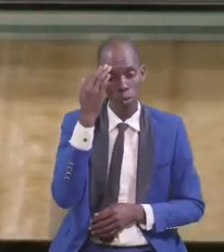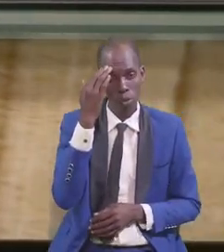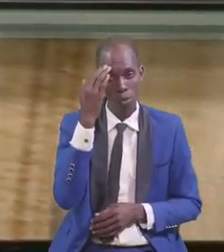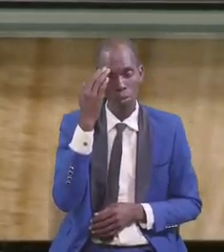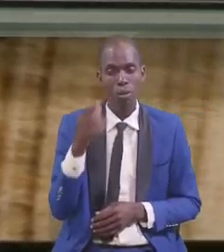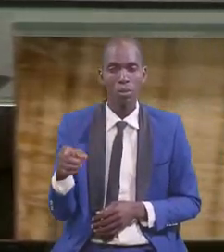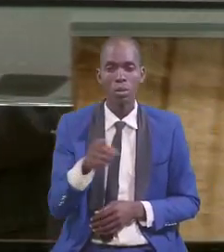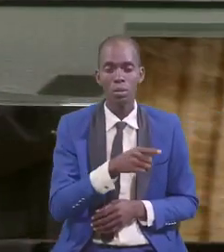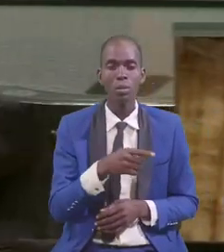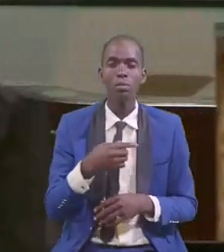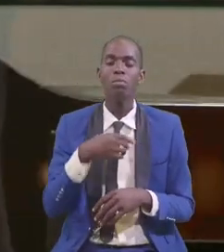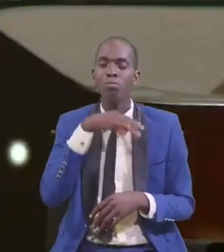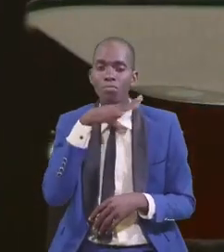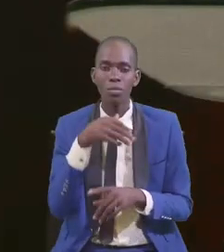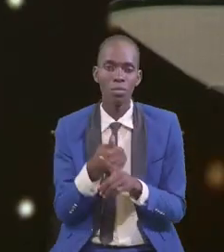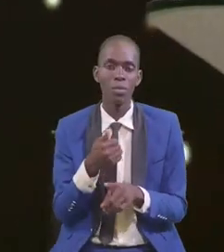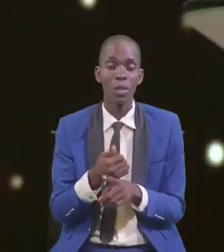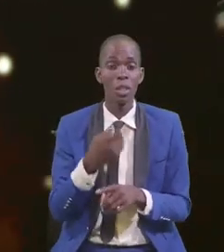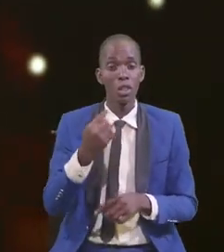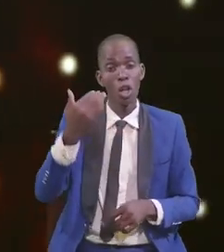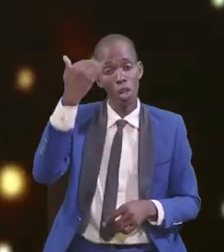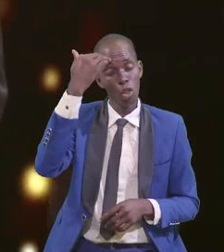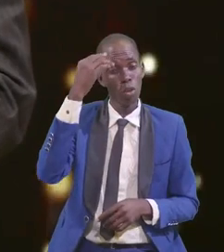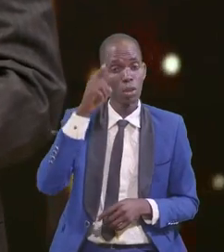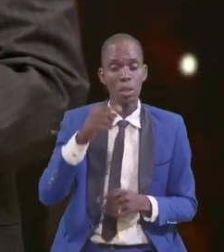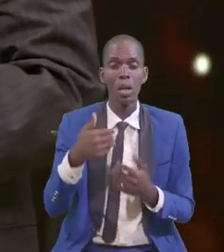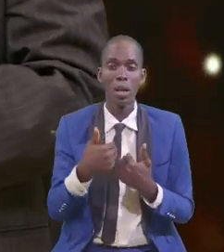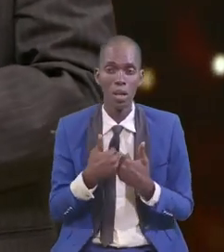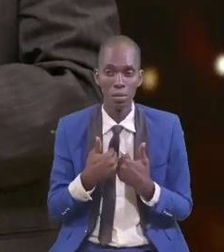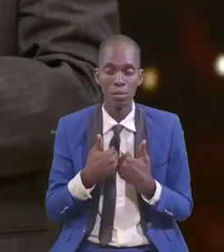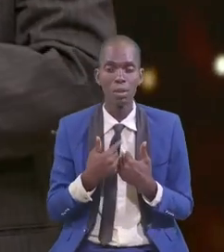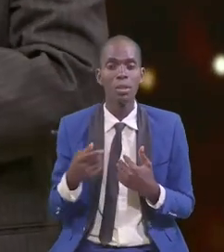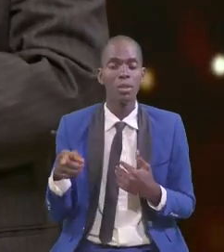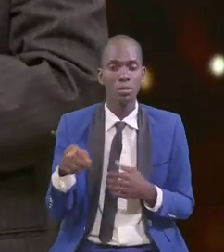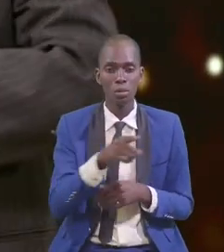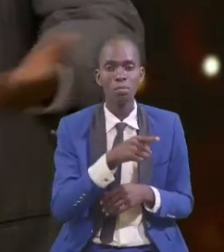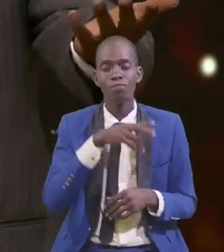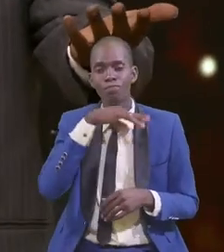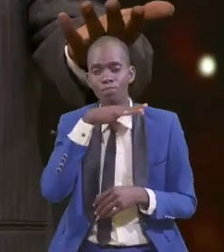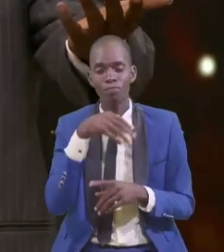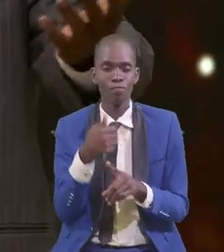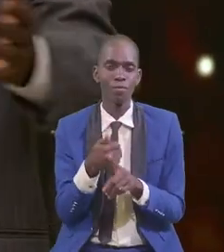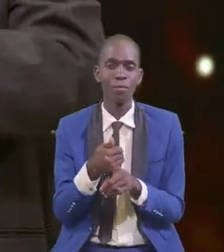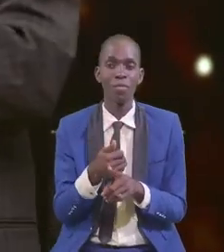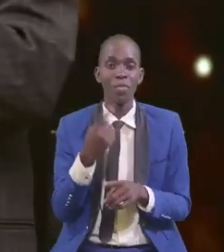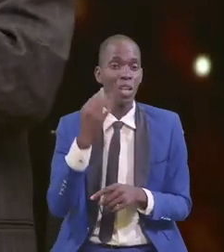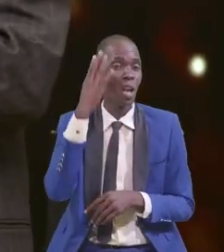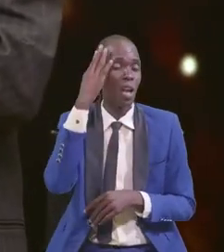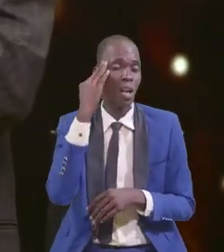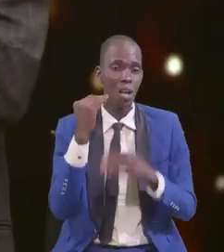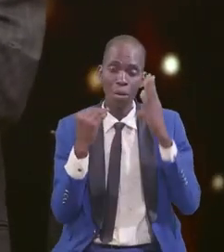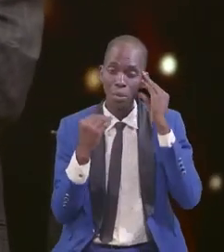they corrupt themselves. The knowledge they have, they corrupt themselves. The experiences